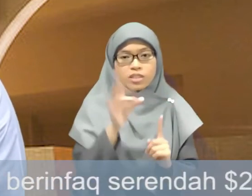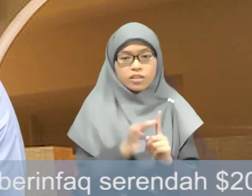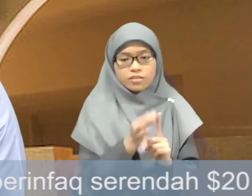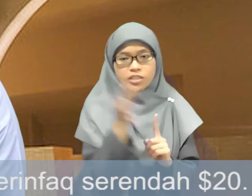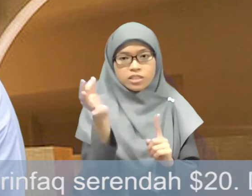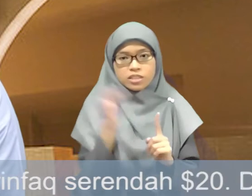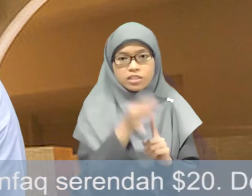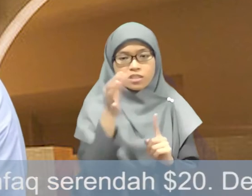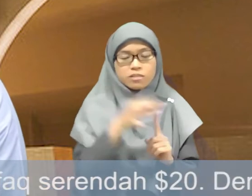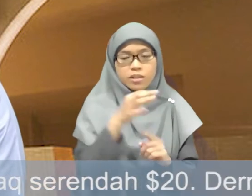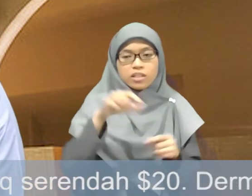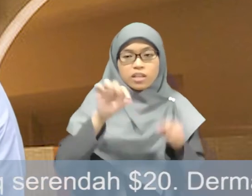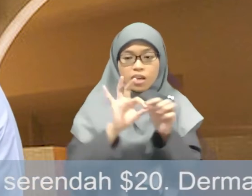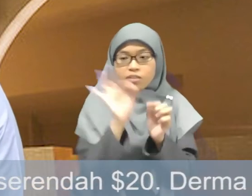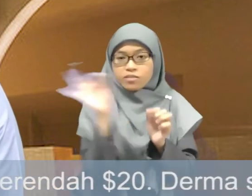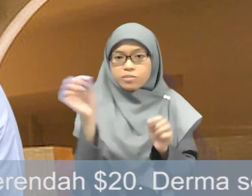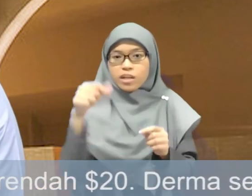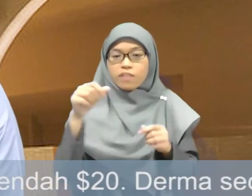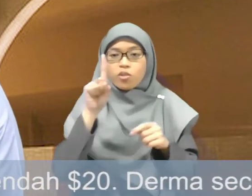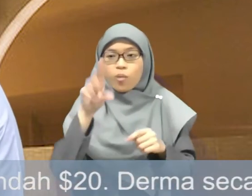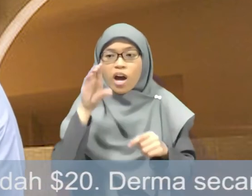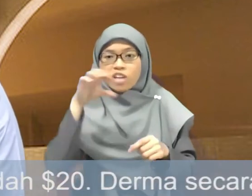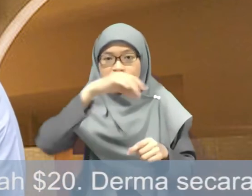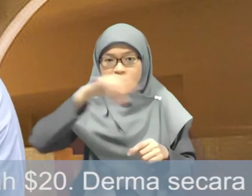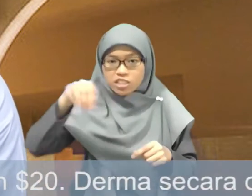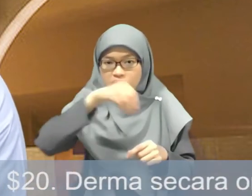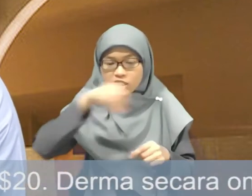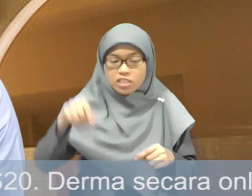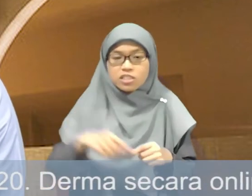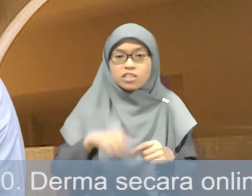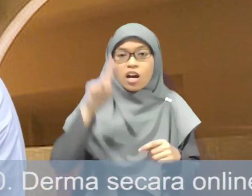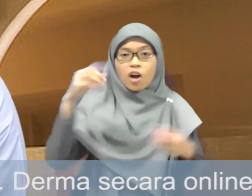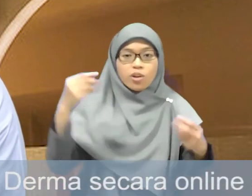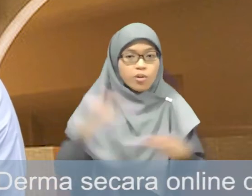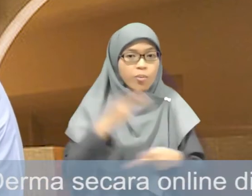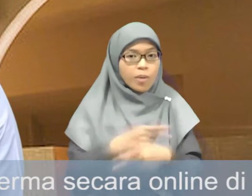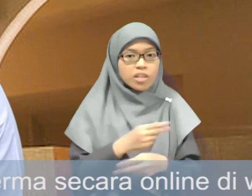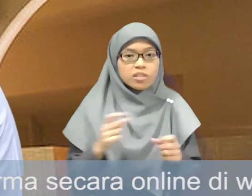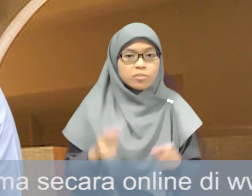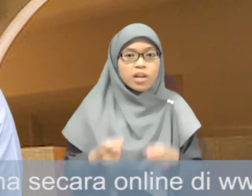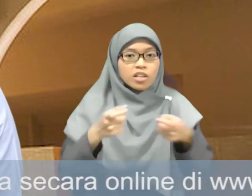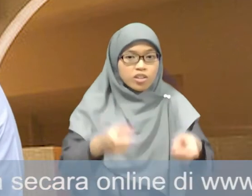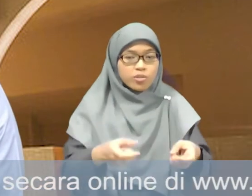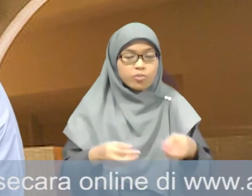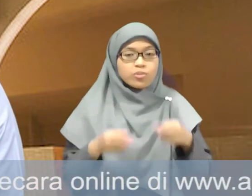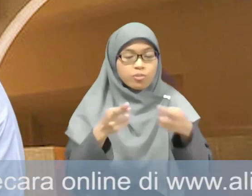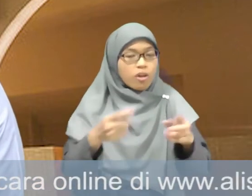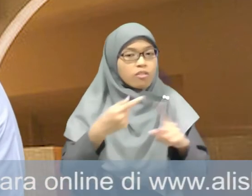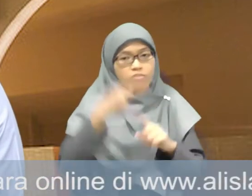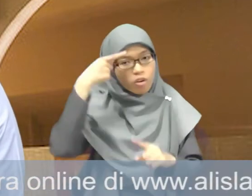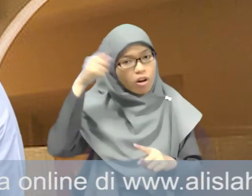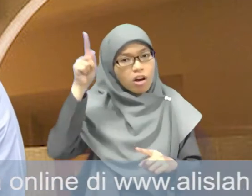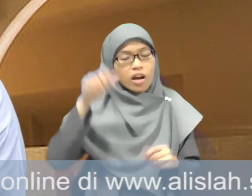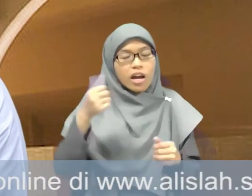grain which grows 7 spikes. In each spike is 100 grains, and Allah multiplies His reward for whom He wills. And